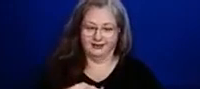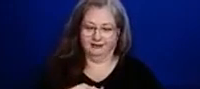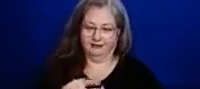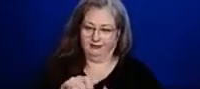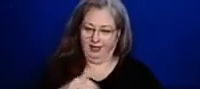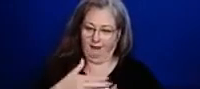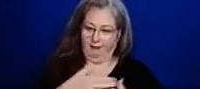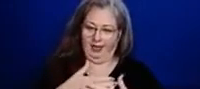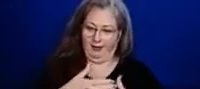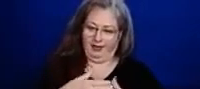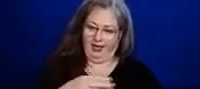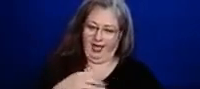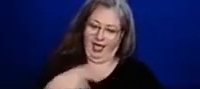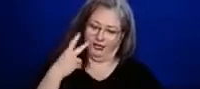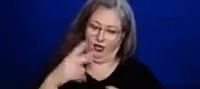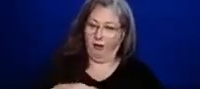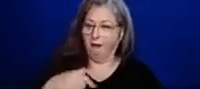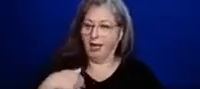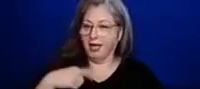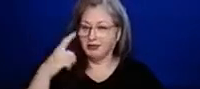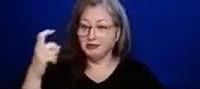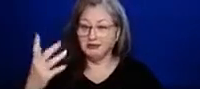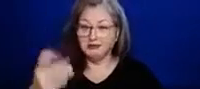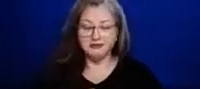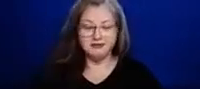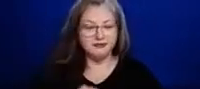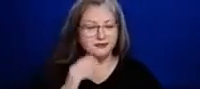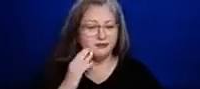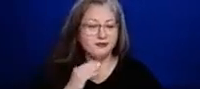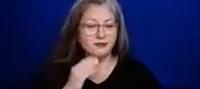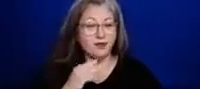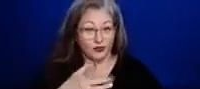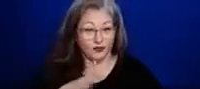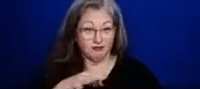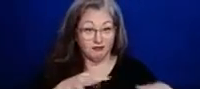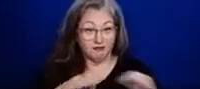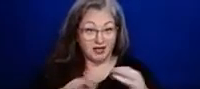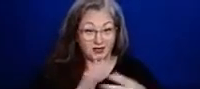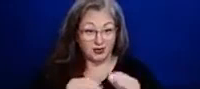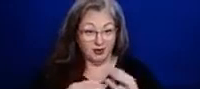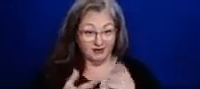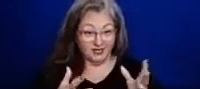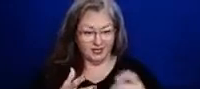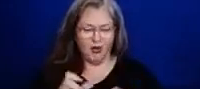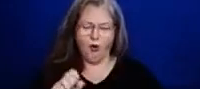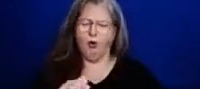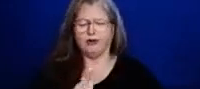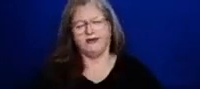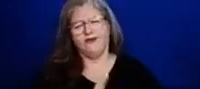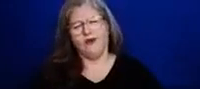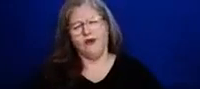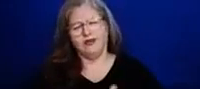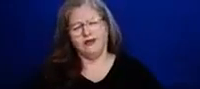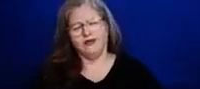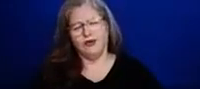baby I found in my dream. Oh, wow. Have you told her the story? Of course, of course. Okay. And she knows